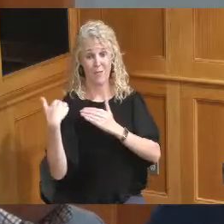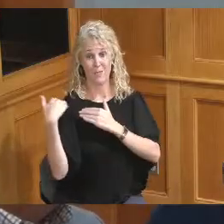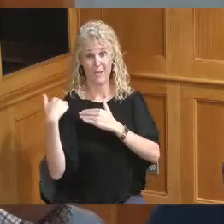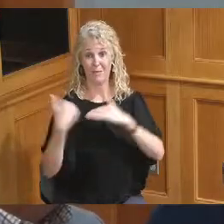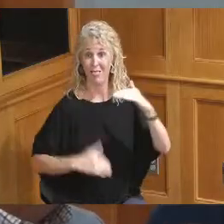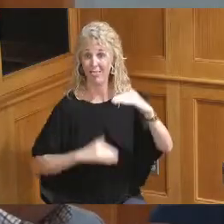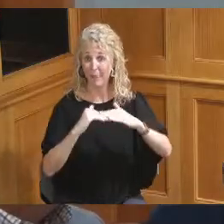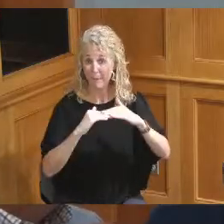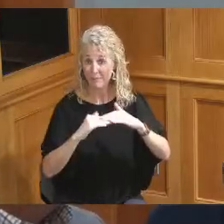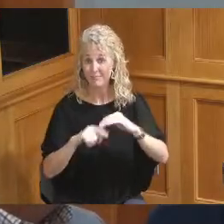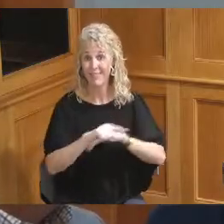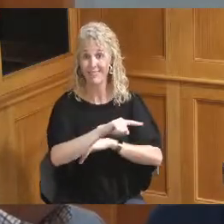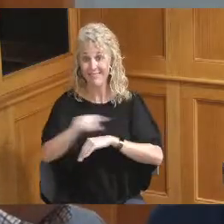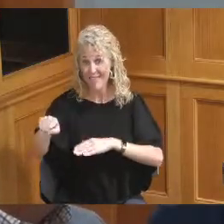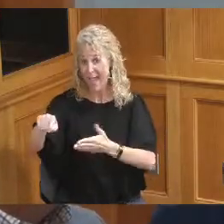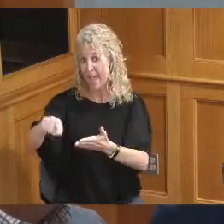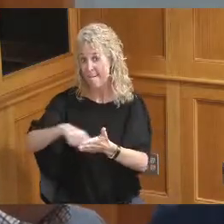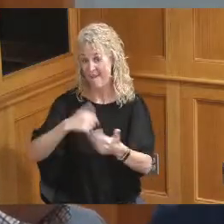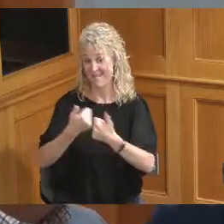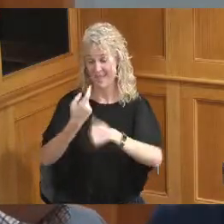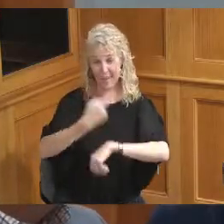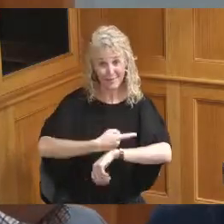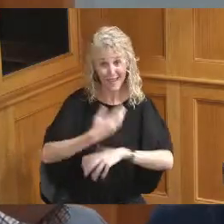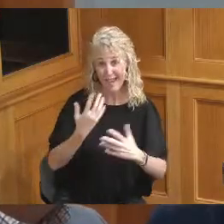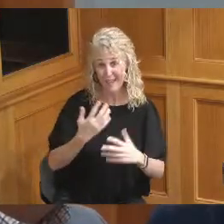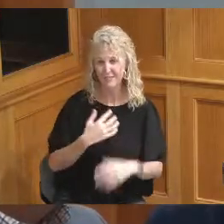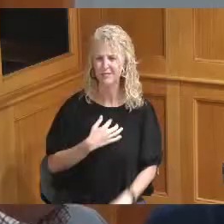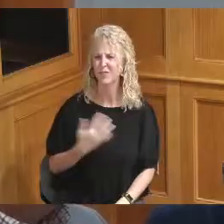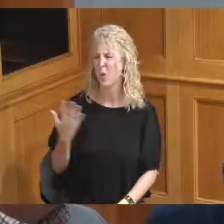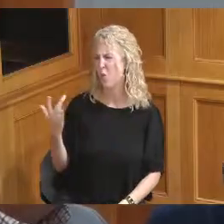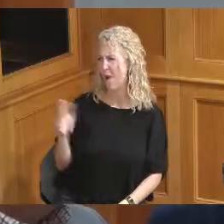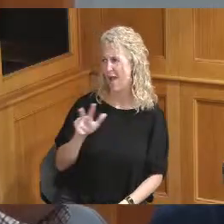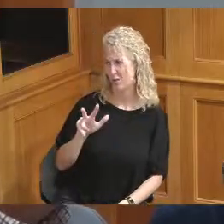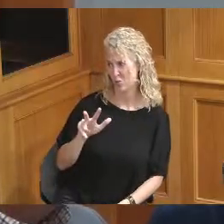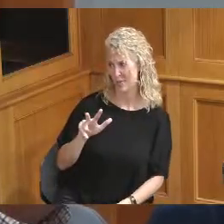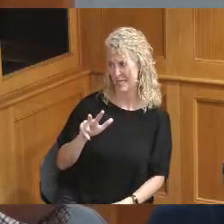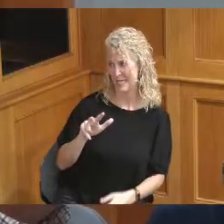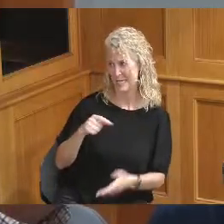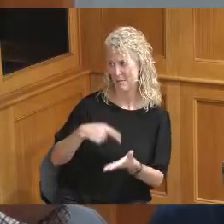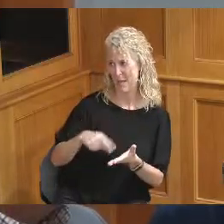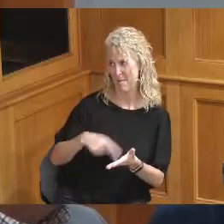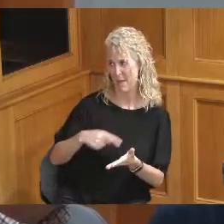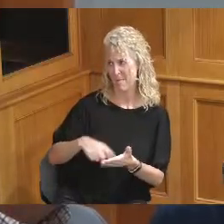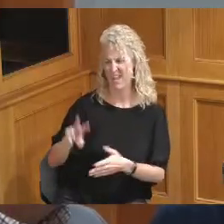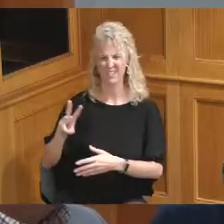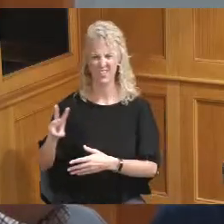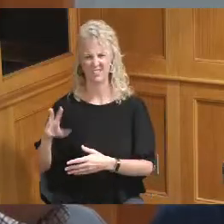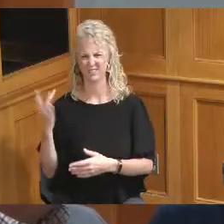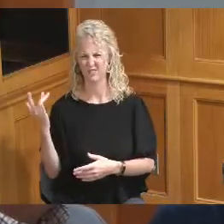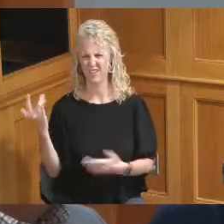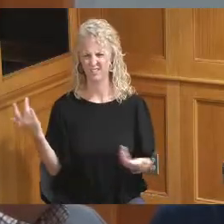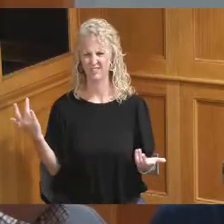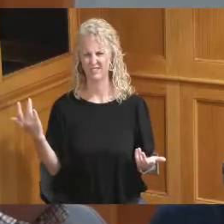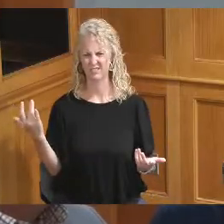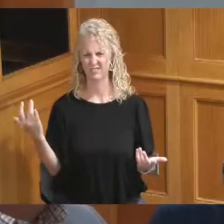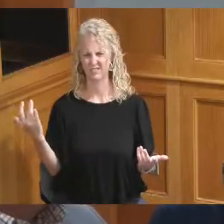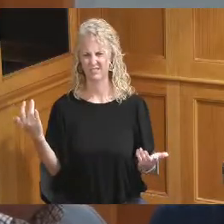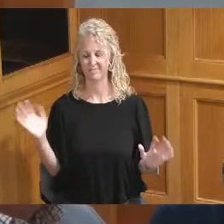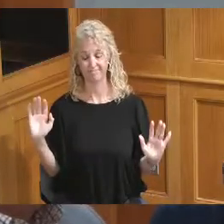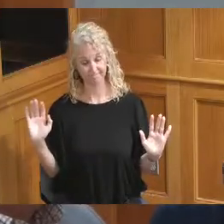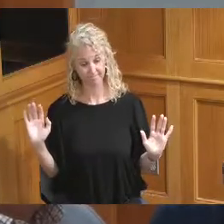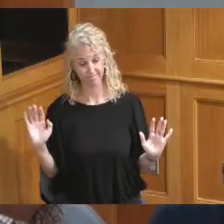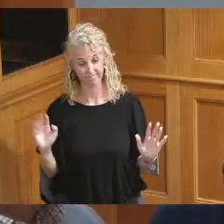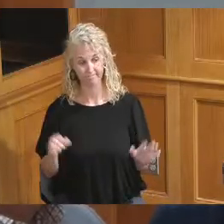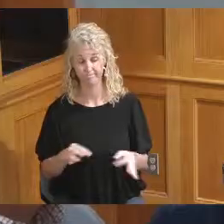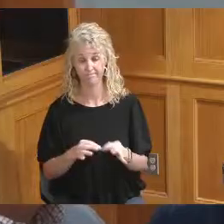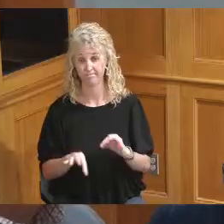day expenses. And you might even ask that, well, why does it go from 3 to 6, right? From the county standpoint. And the